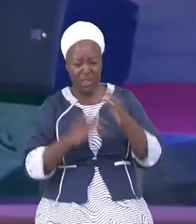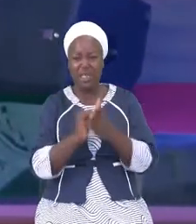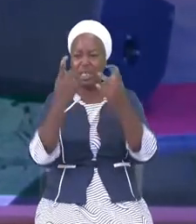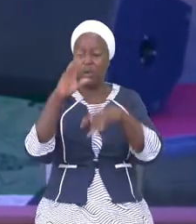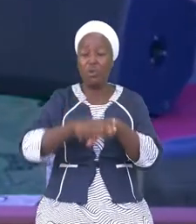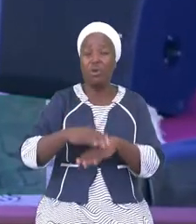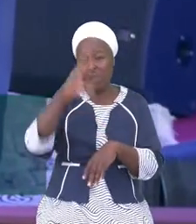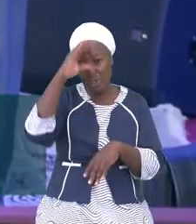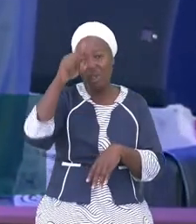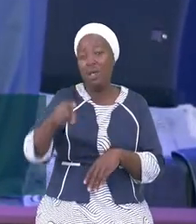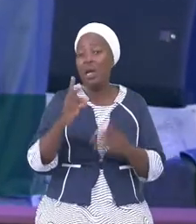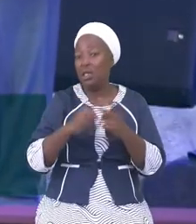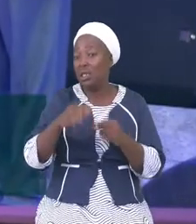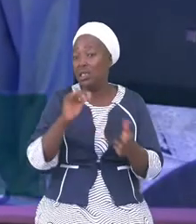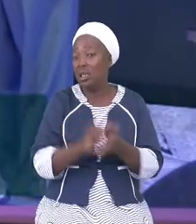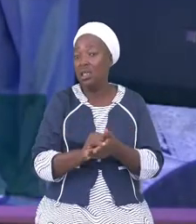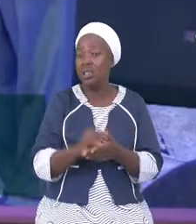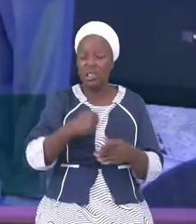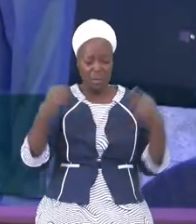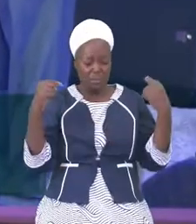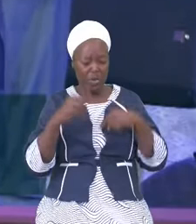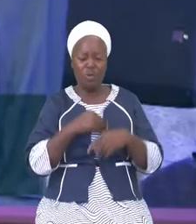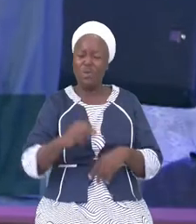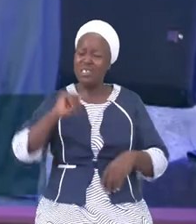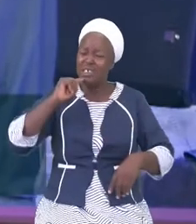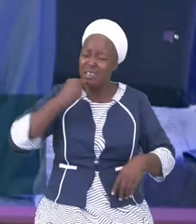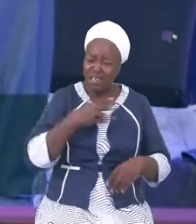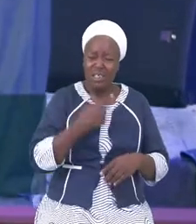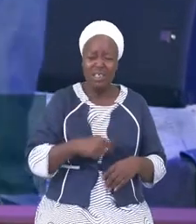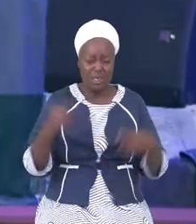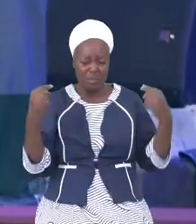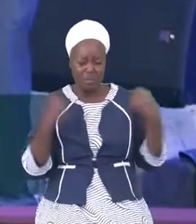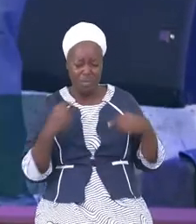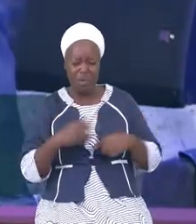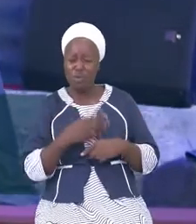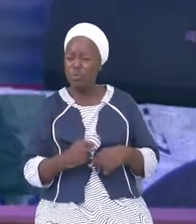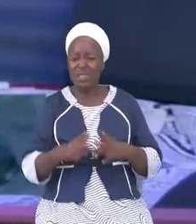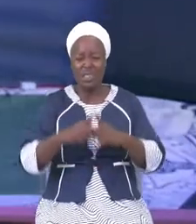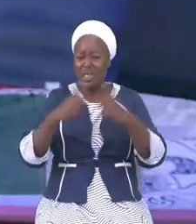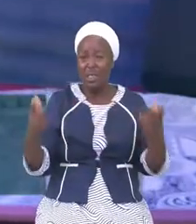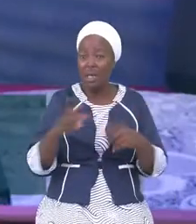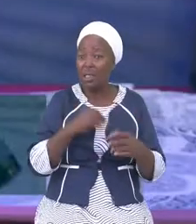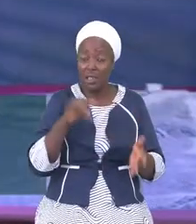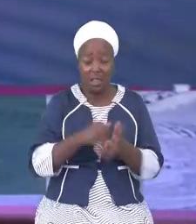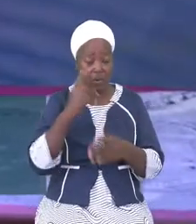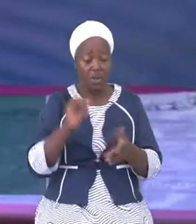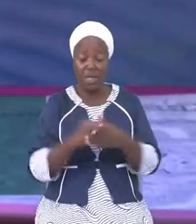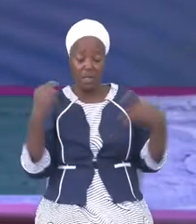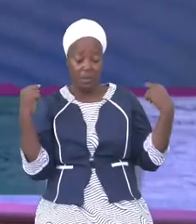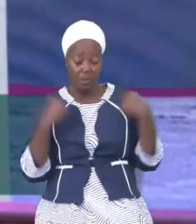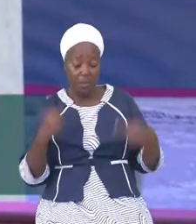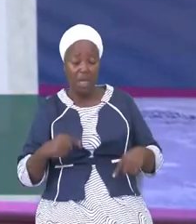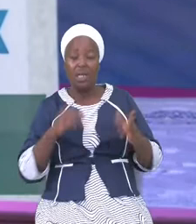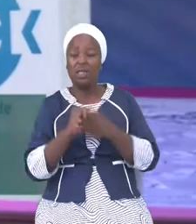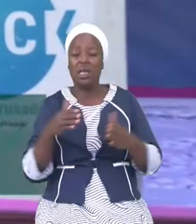him. And the pain was effectual. The pain was effective. It was that pain that led him